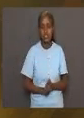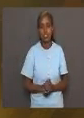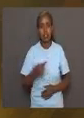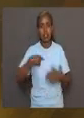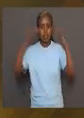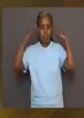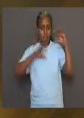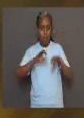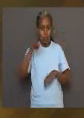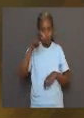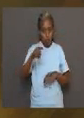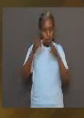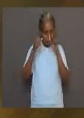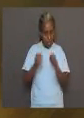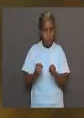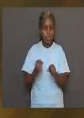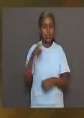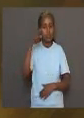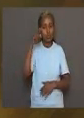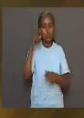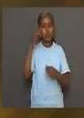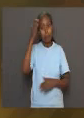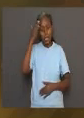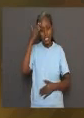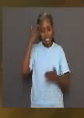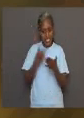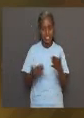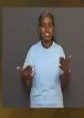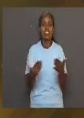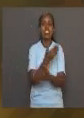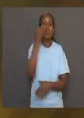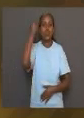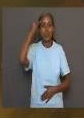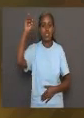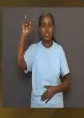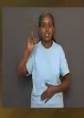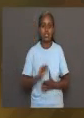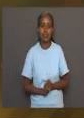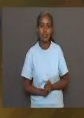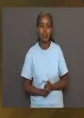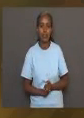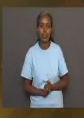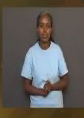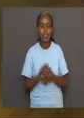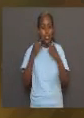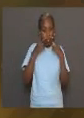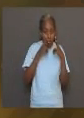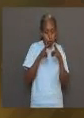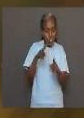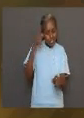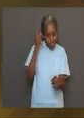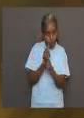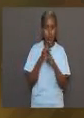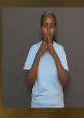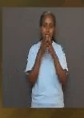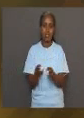I hope that you were able to master these new ideas. Let us look at the correct